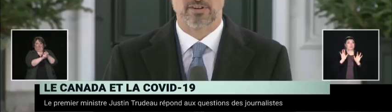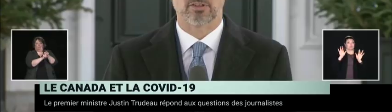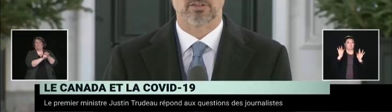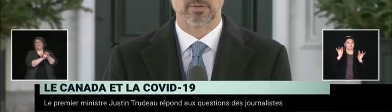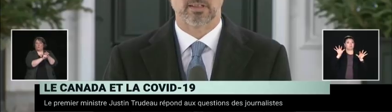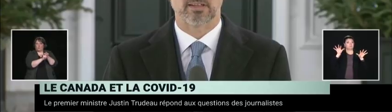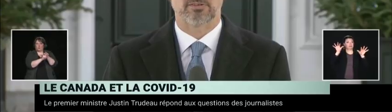particular